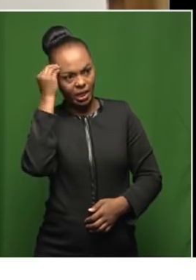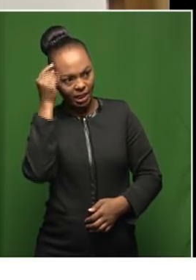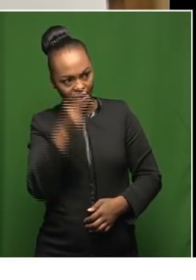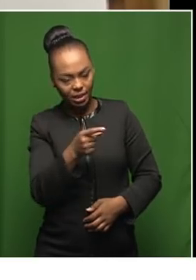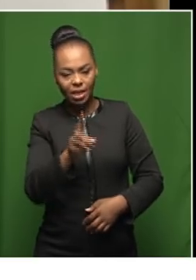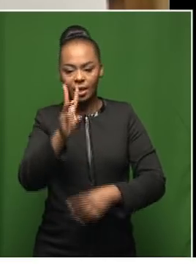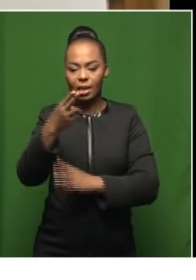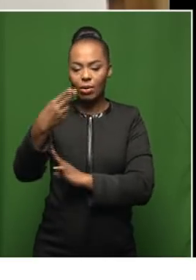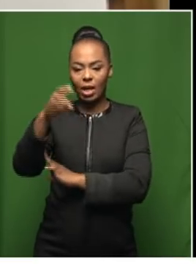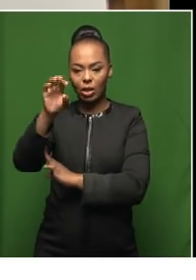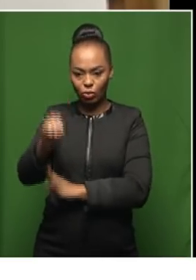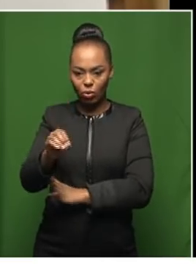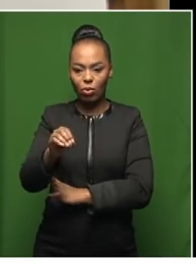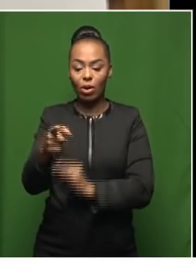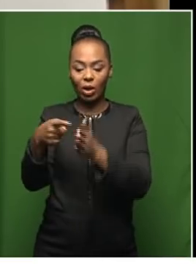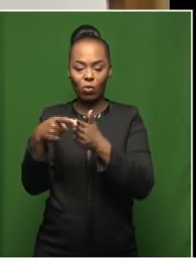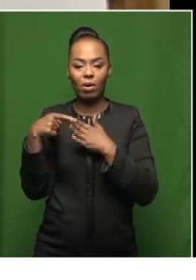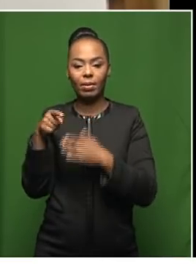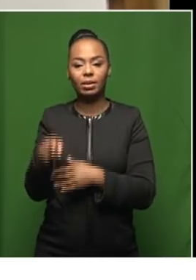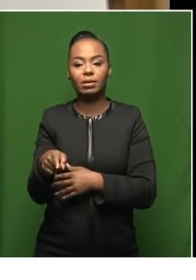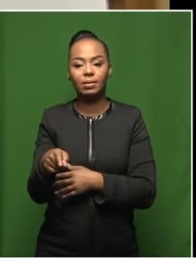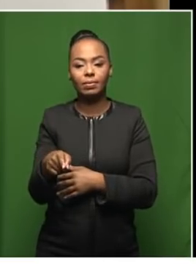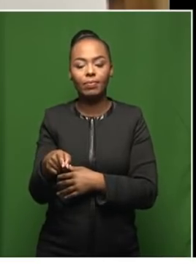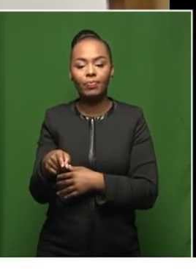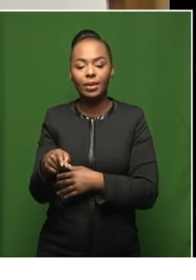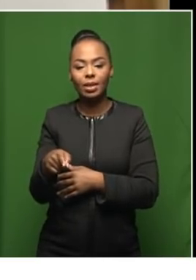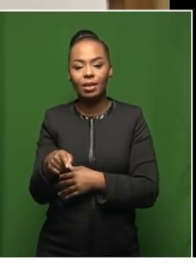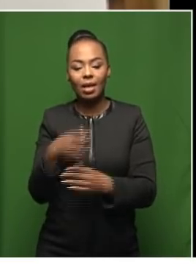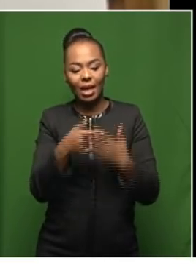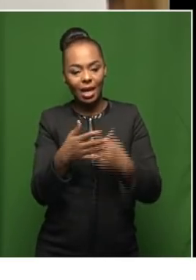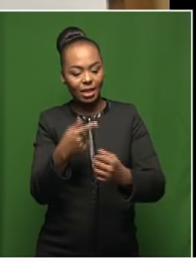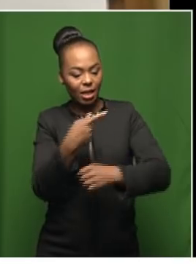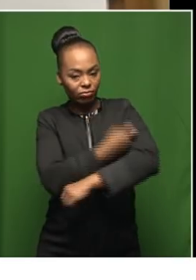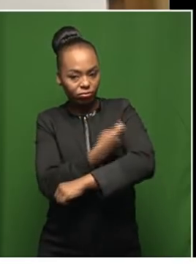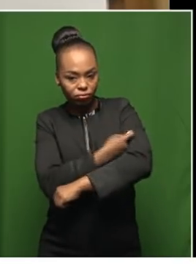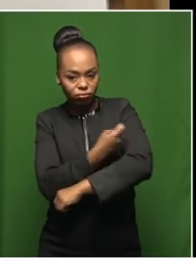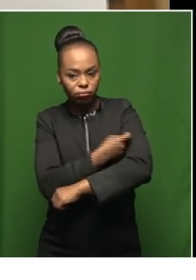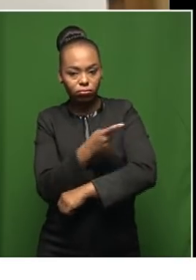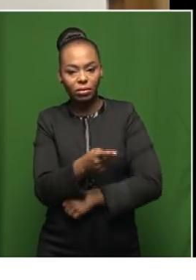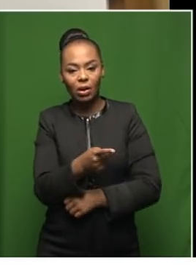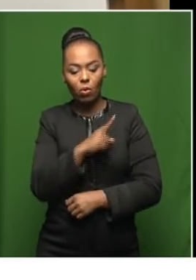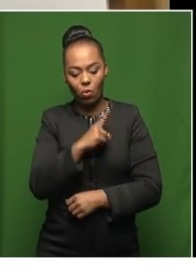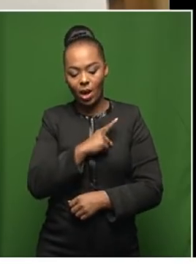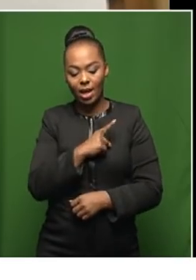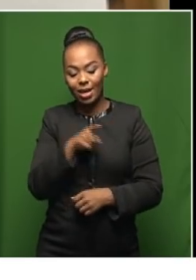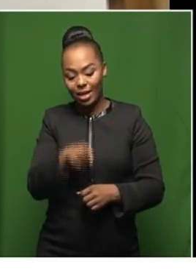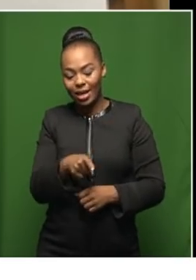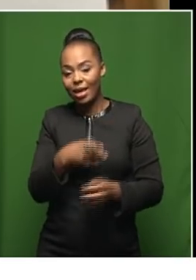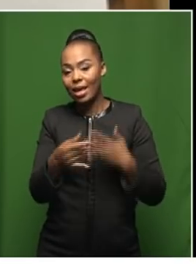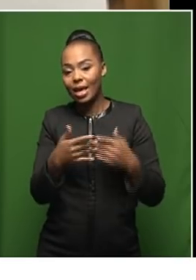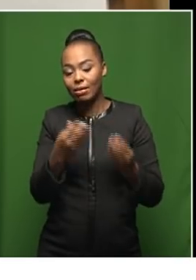WHO requirements of a certain amount of efficacy in terms of the scientific research. So